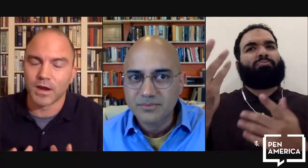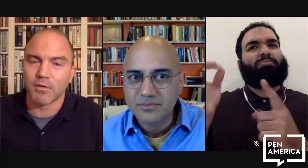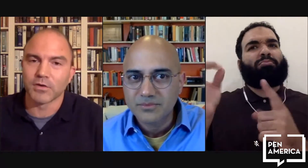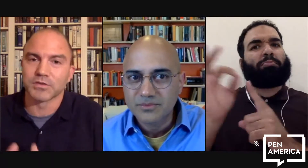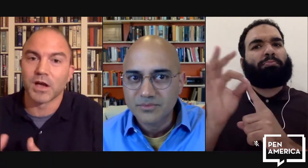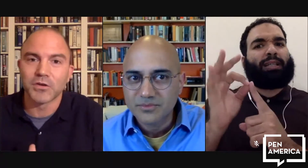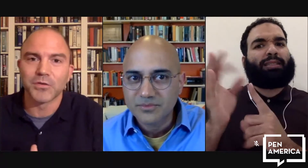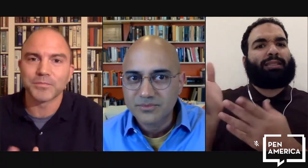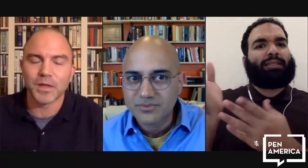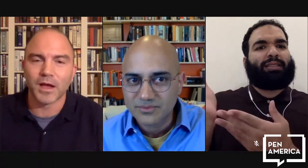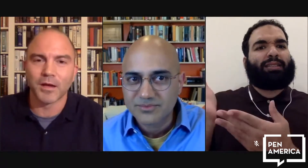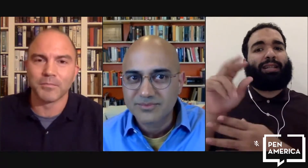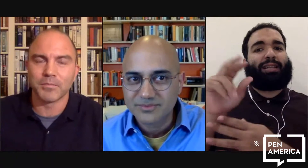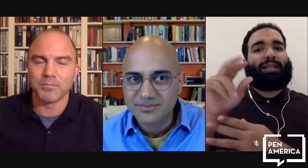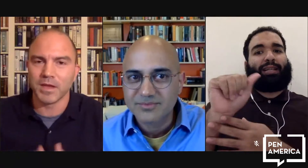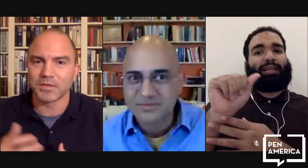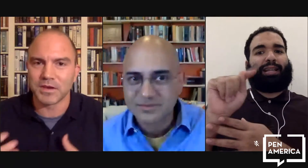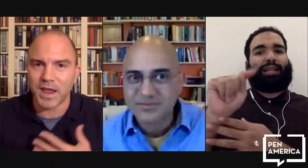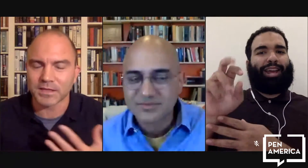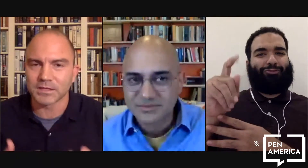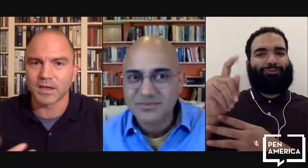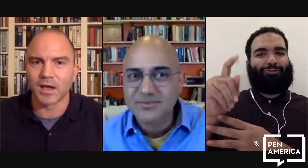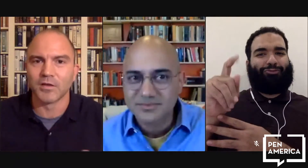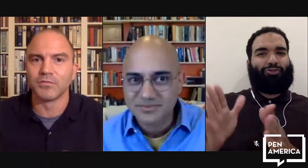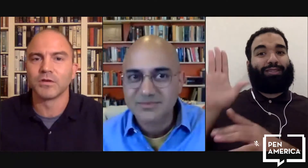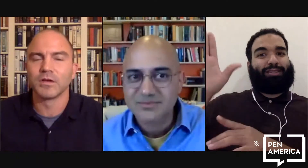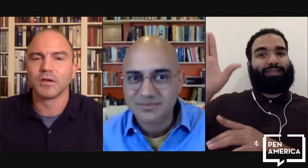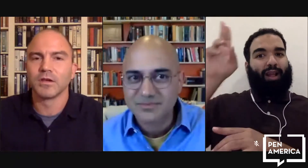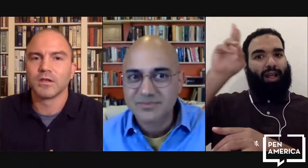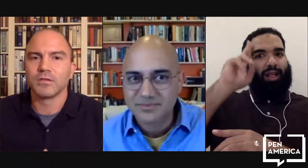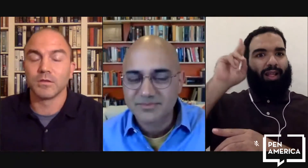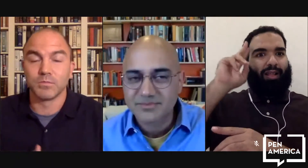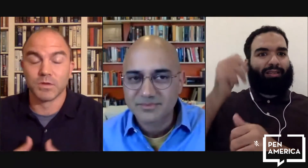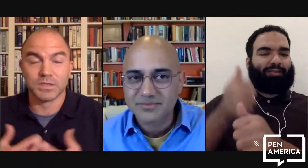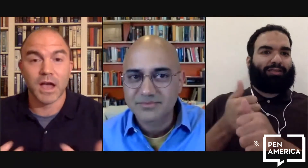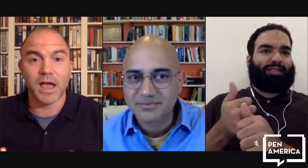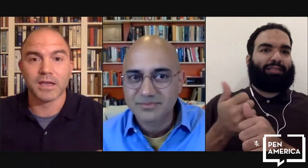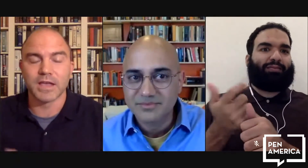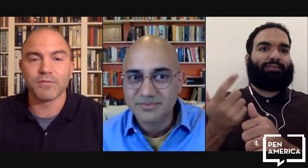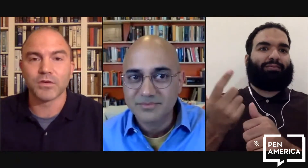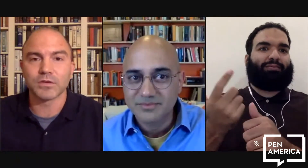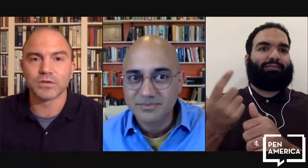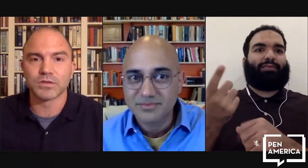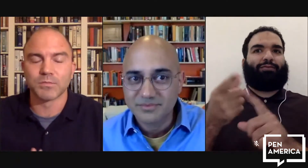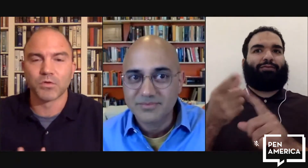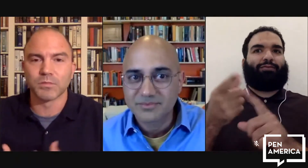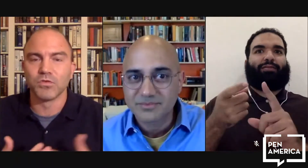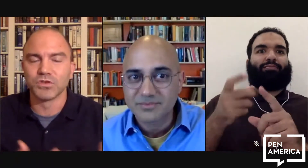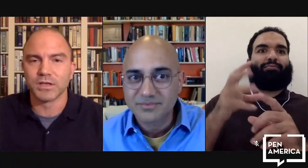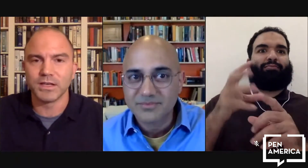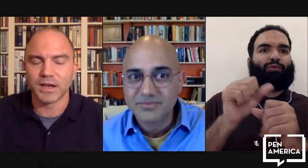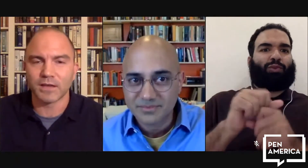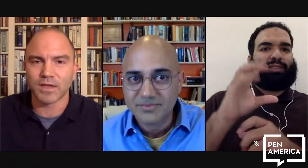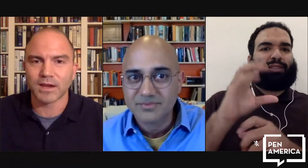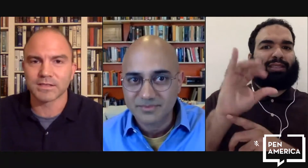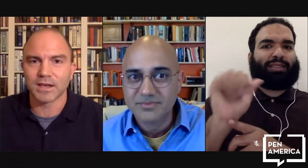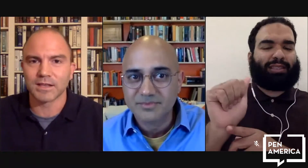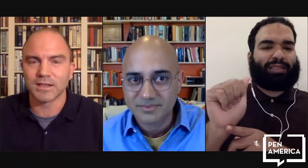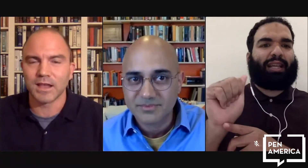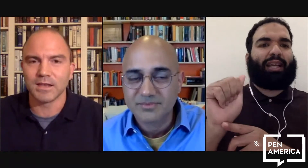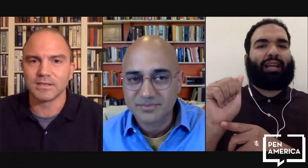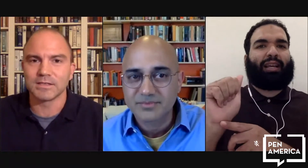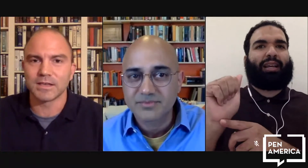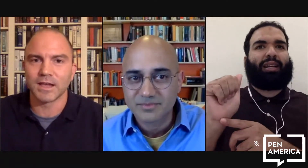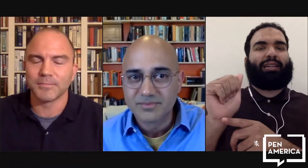The narrator's uncle being at the nexus of the CIA's effort to support the Mujahideen in Afghanistan